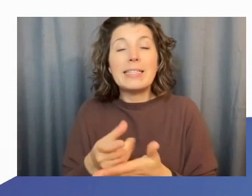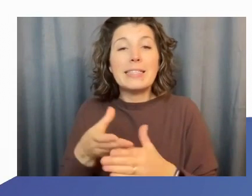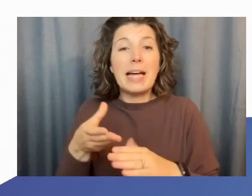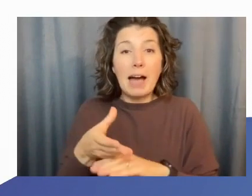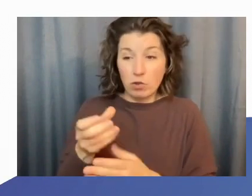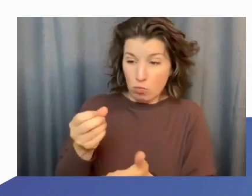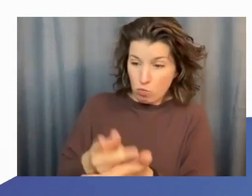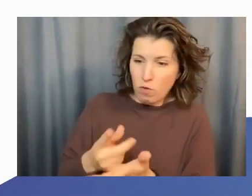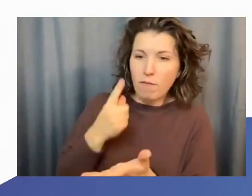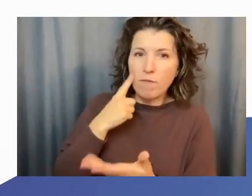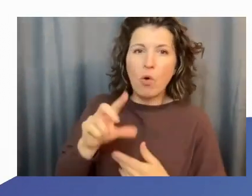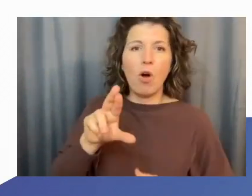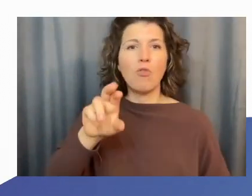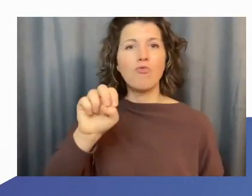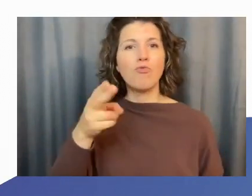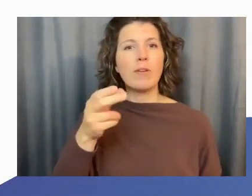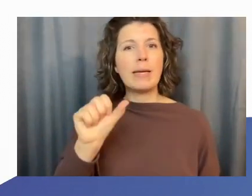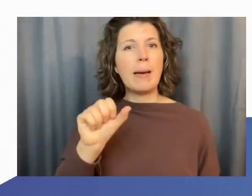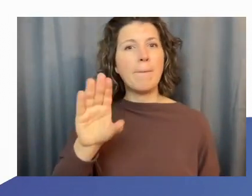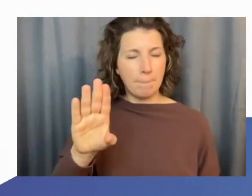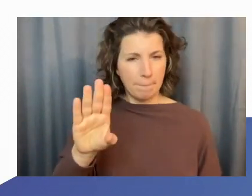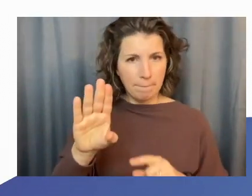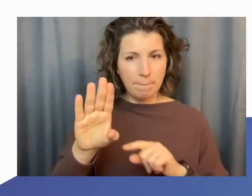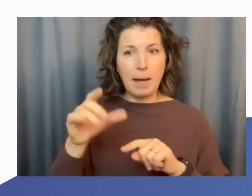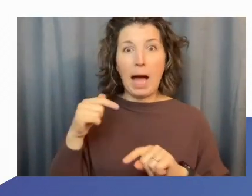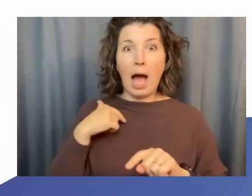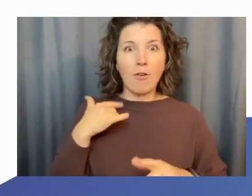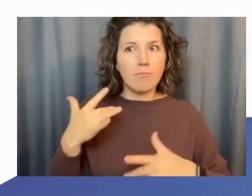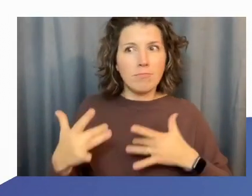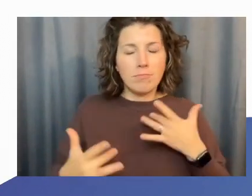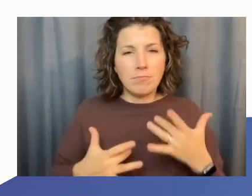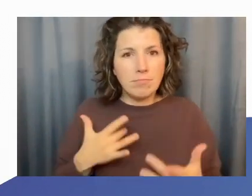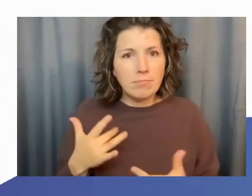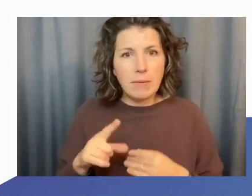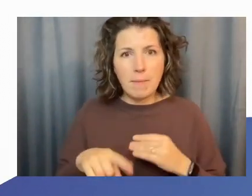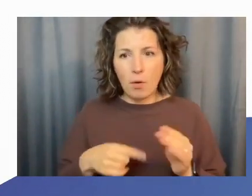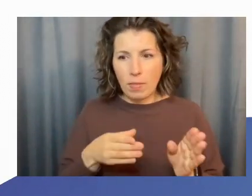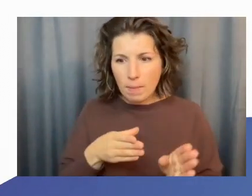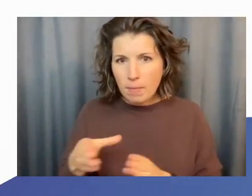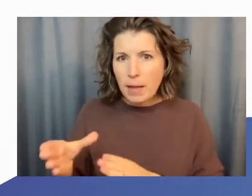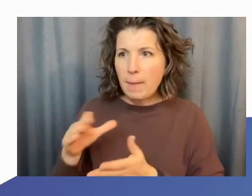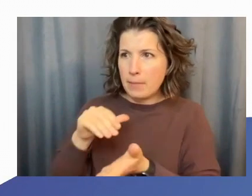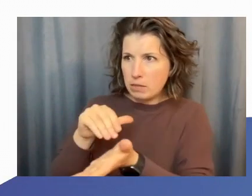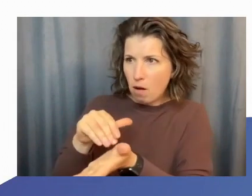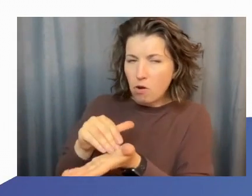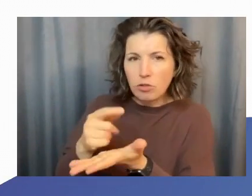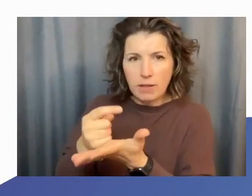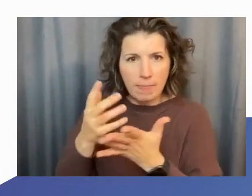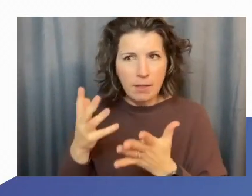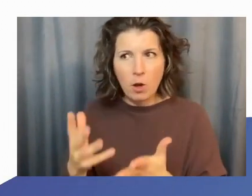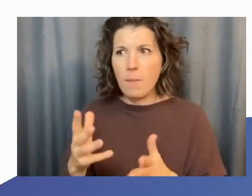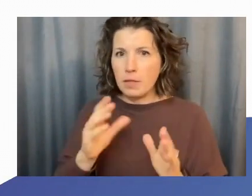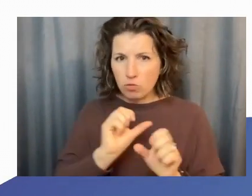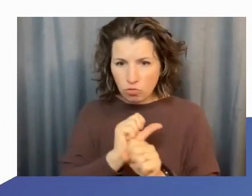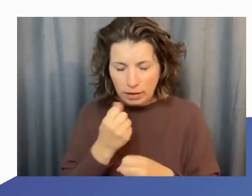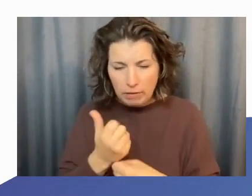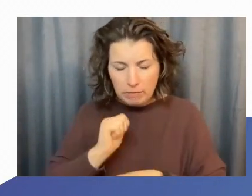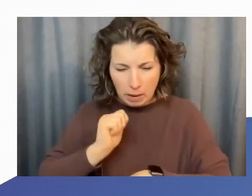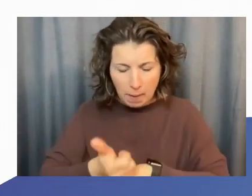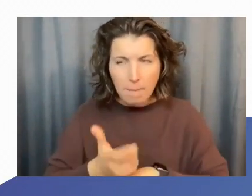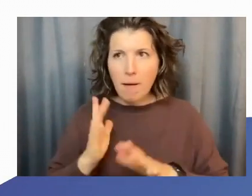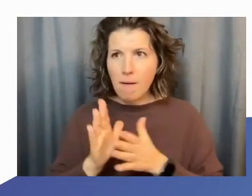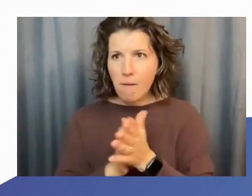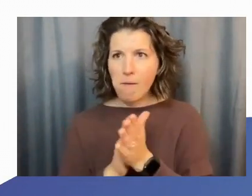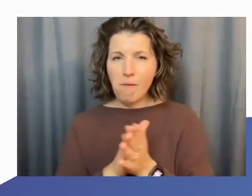rehabilitation. I was assessed, excited about the plan my therapist and doctors created. Let's do this, I thought, in my